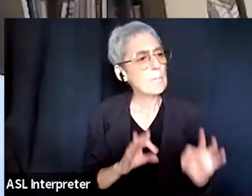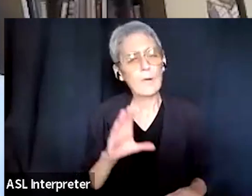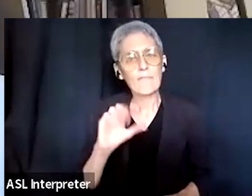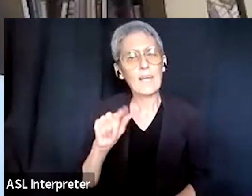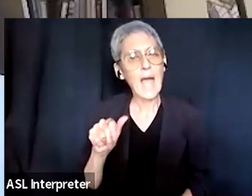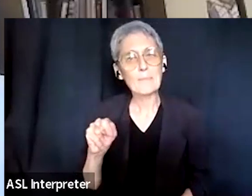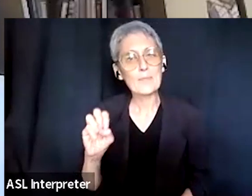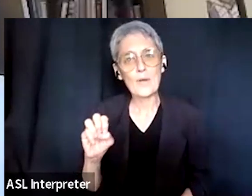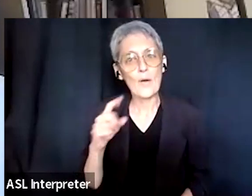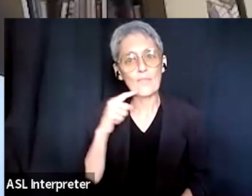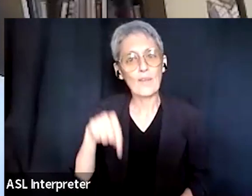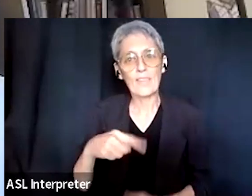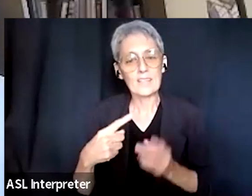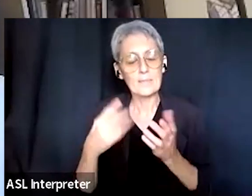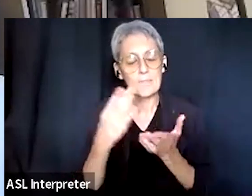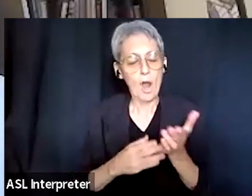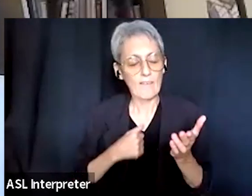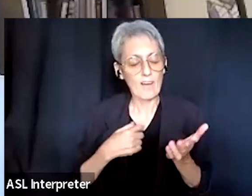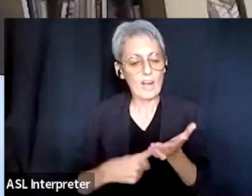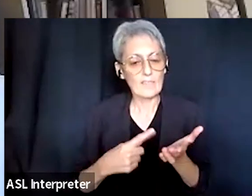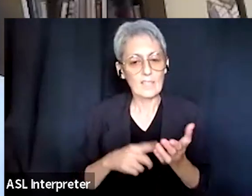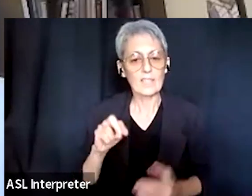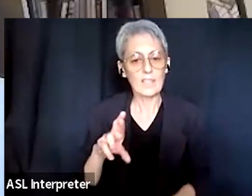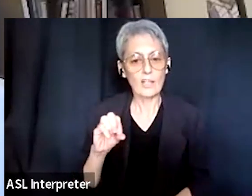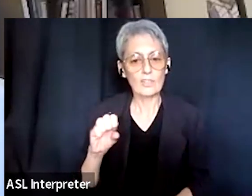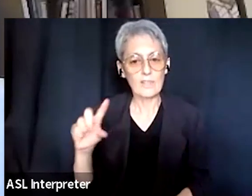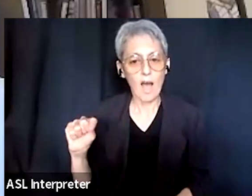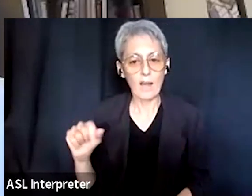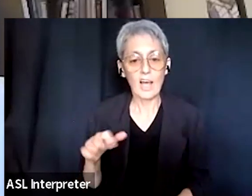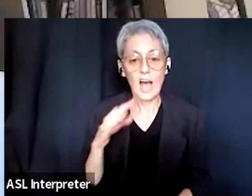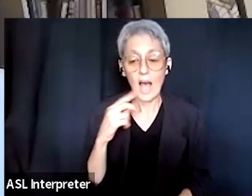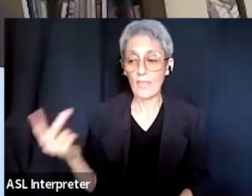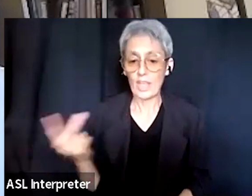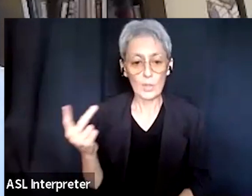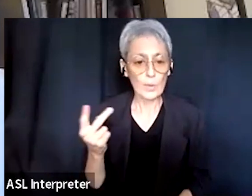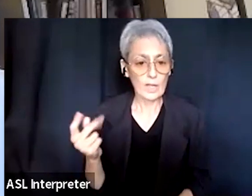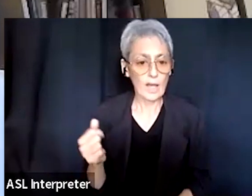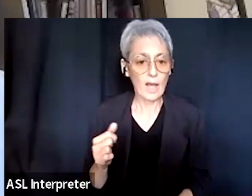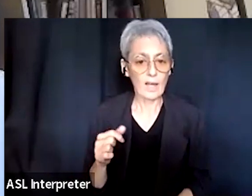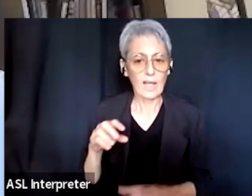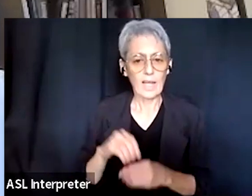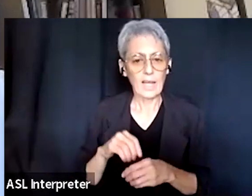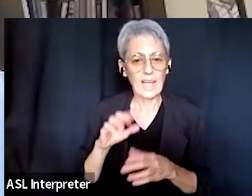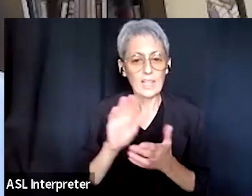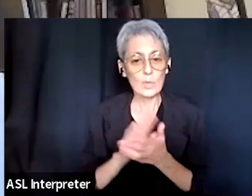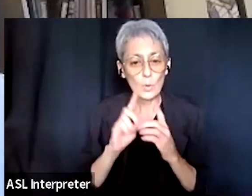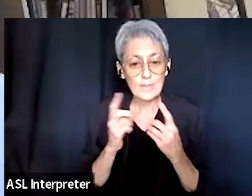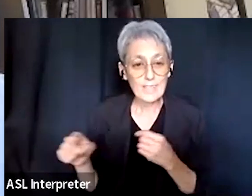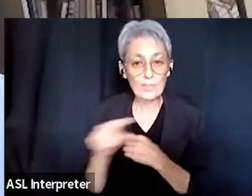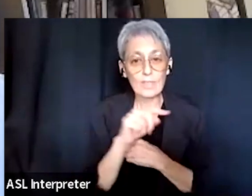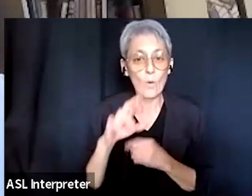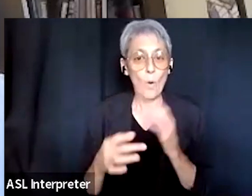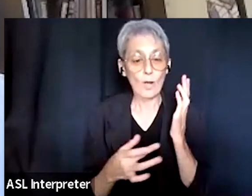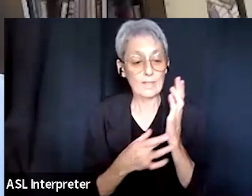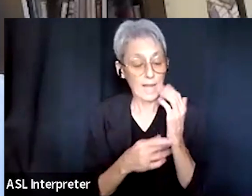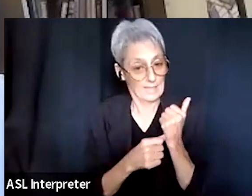this part of our conversation, Dr. Scott. I was just thinking you and I were in school districts or technical assistants when Reading